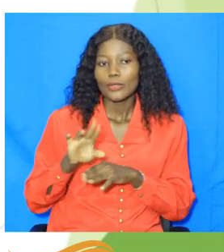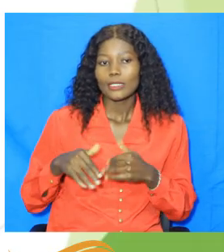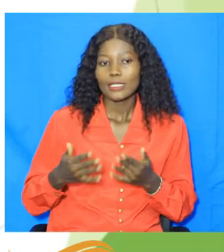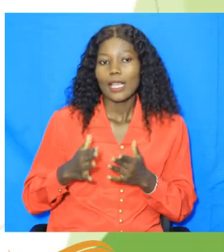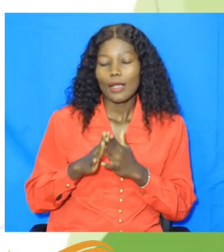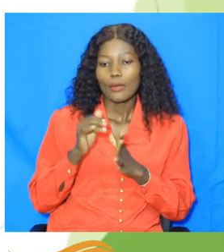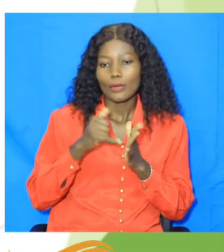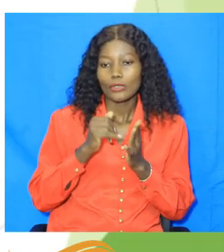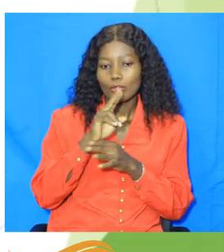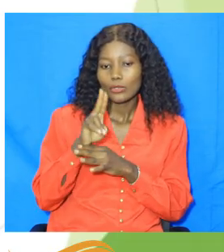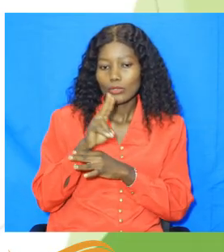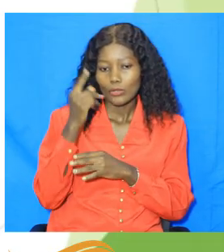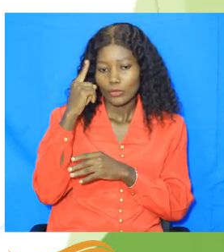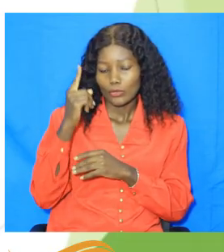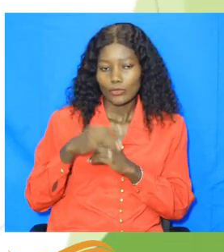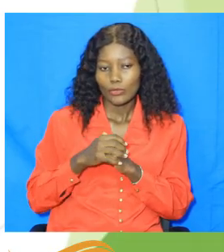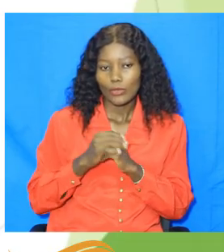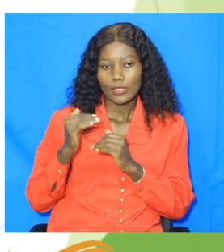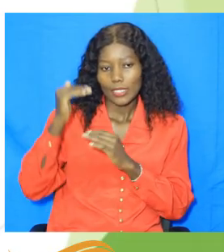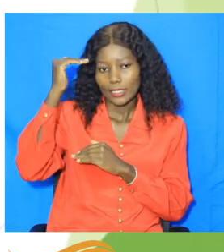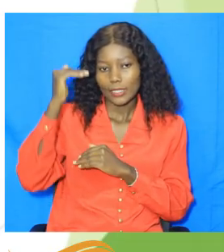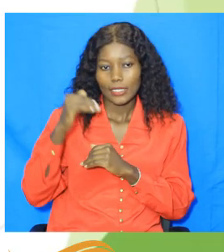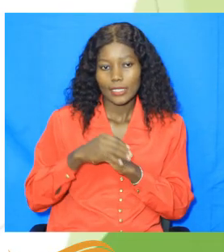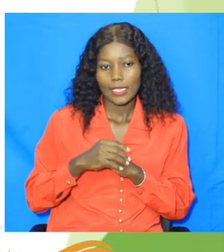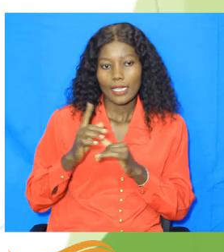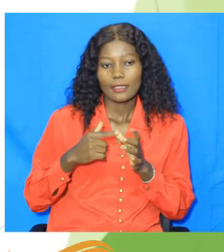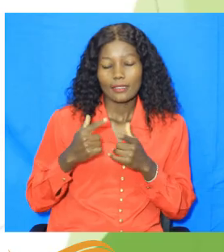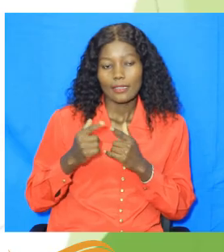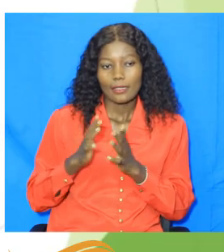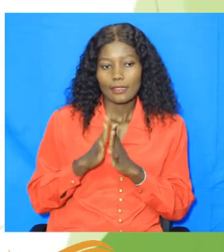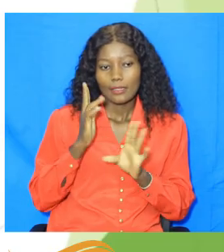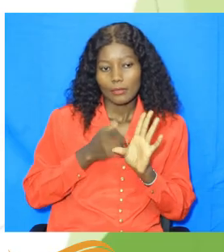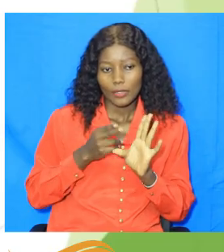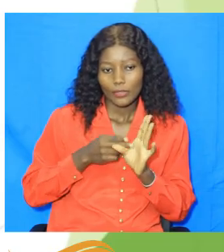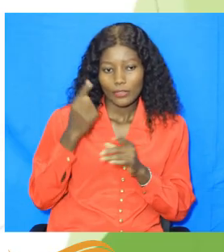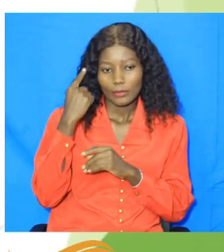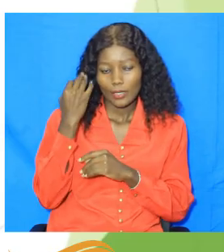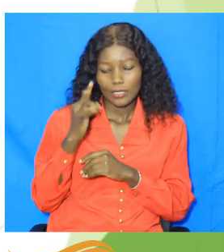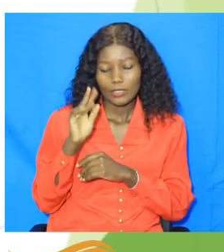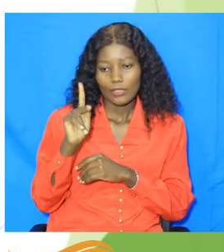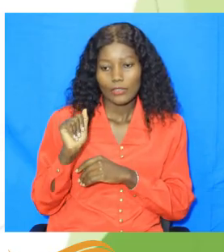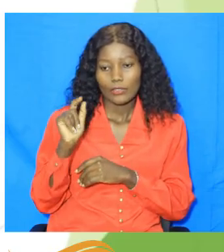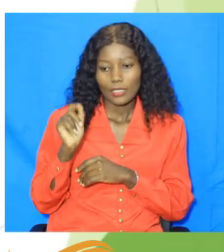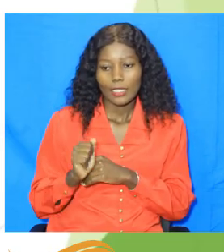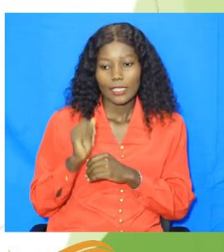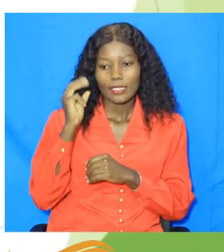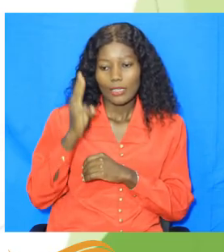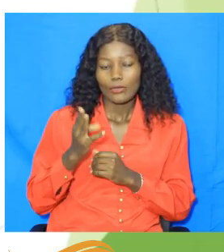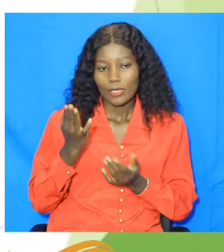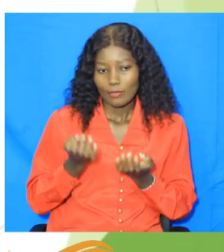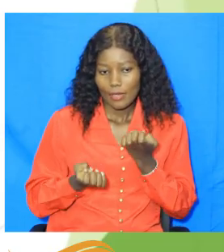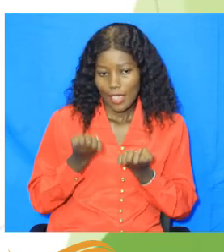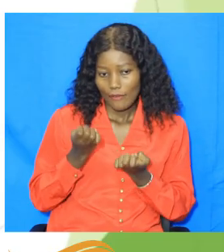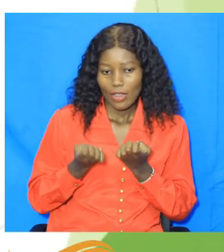used for the seniors. And the performance of the kata will be evaluated from